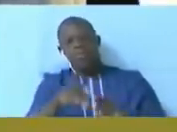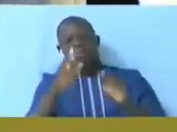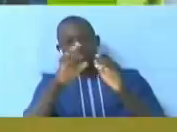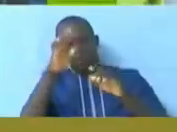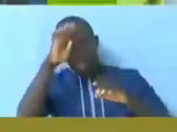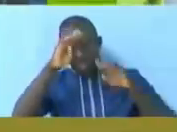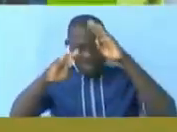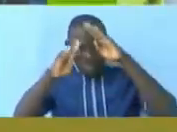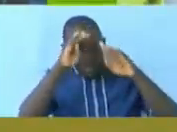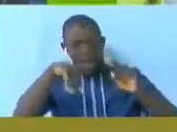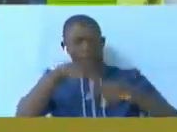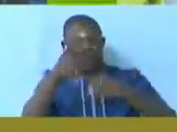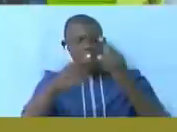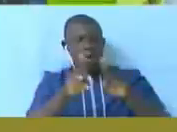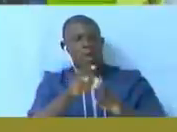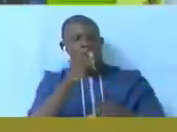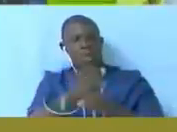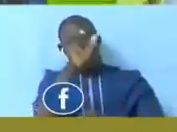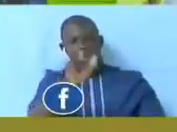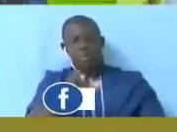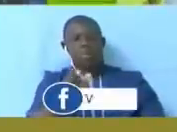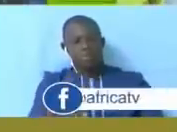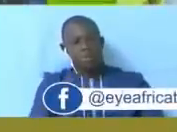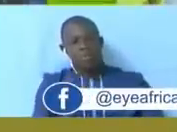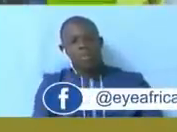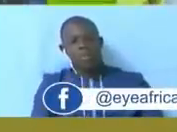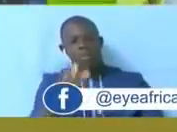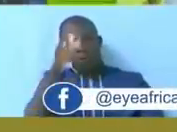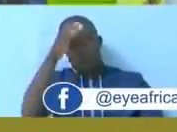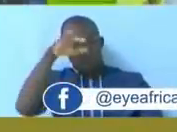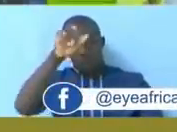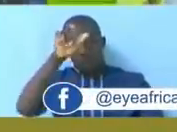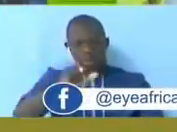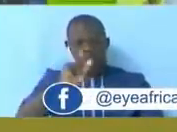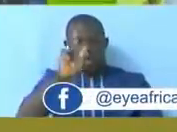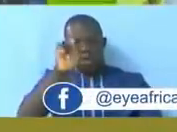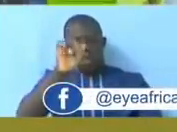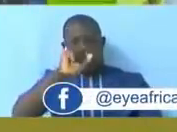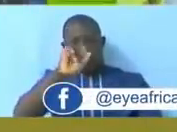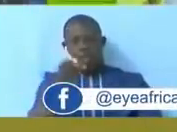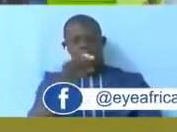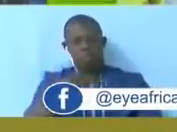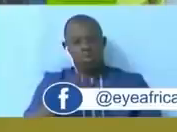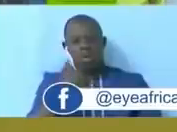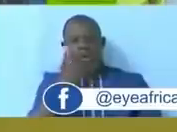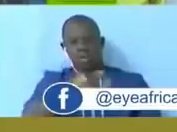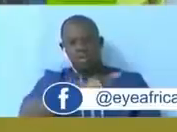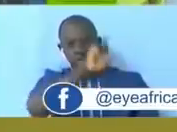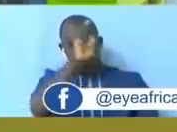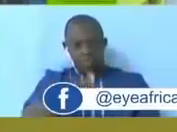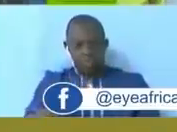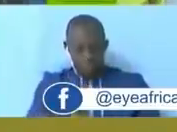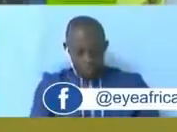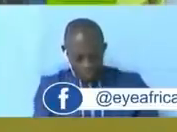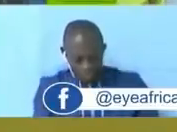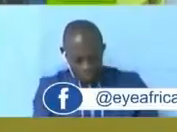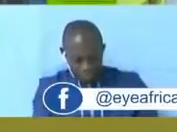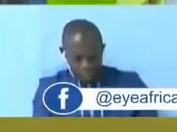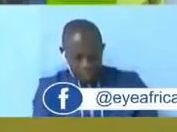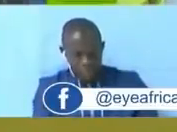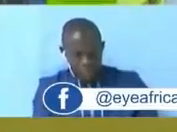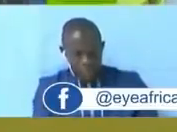brave. Commissioner Carr, you have the floor, please. Commissioner Carr, wala lafta sero nyinin kala kotenge. Thank you, Mr. Chairman.